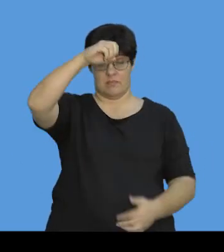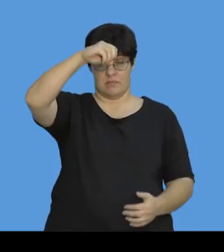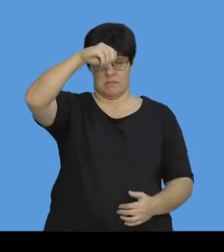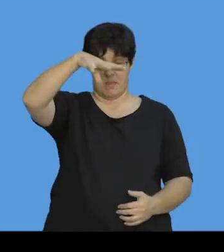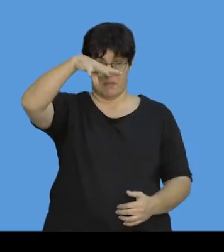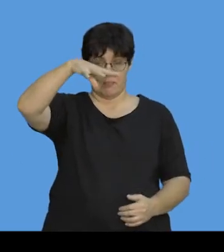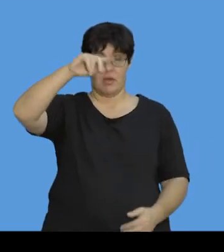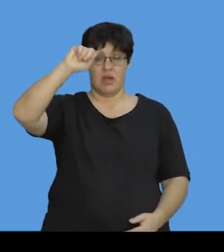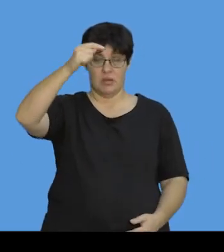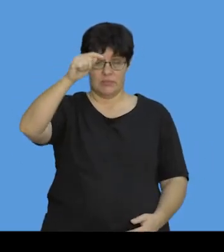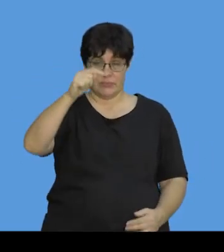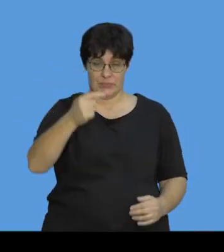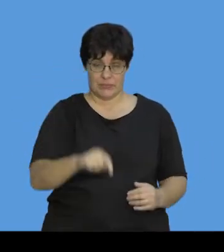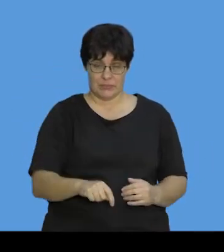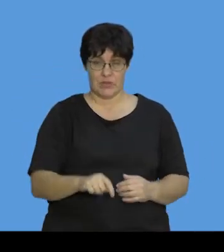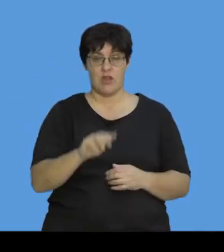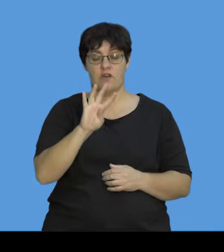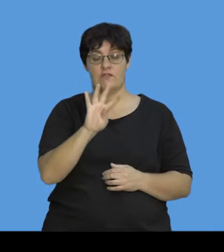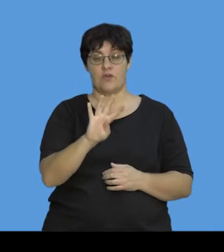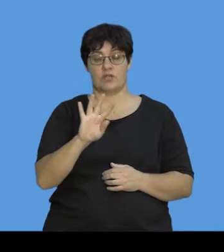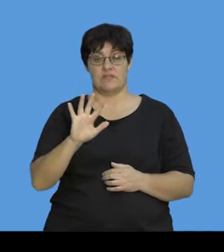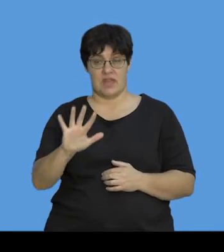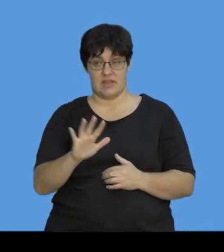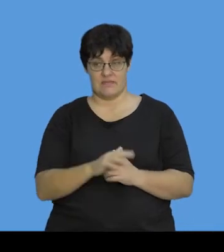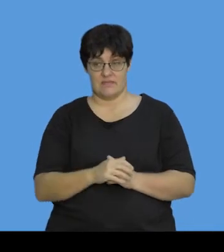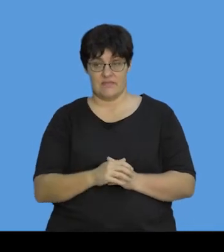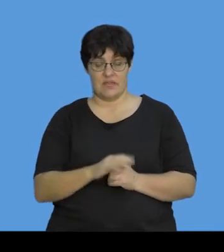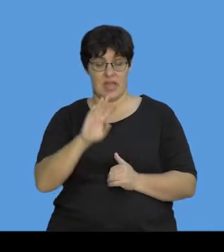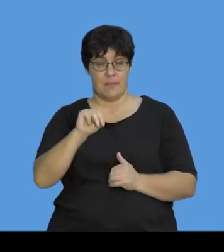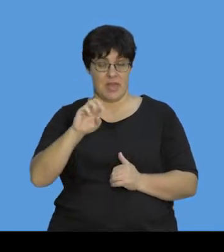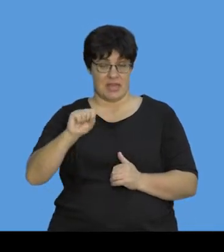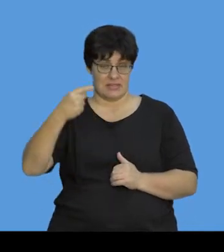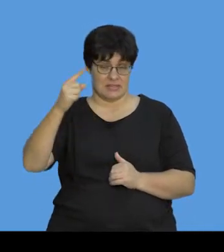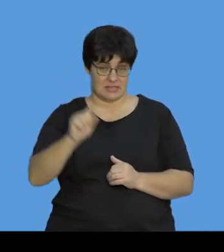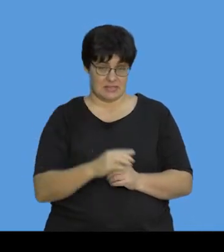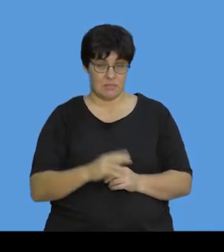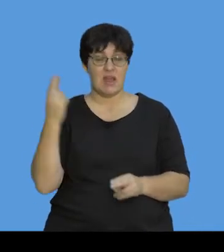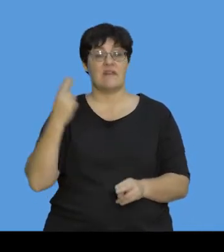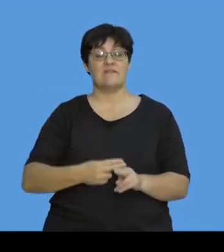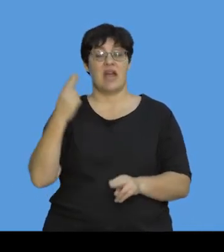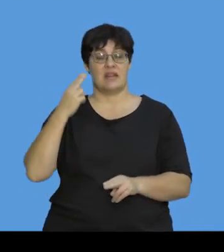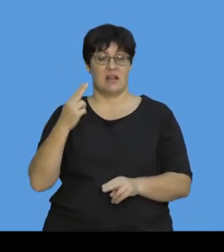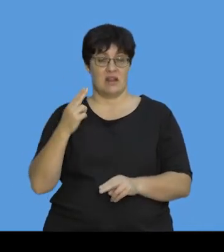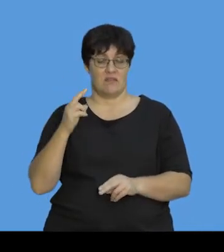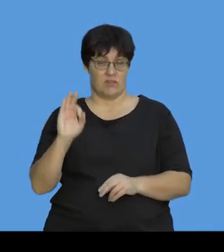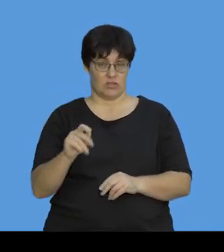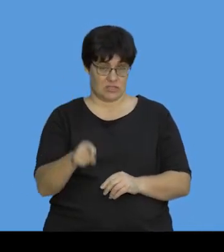ground traveling at 45, so that's final